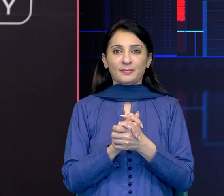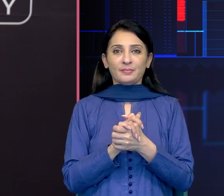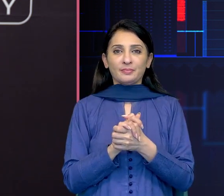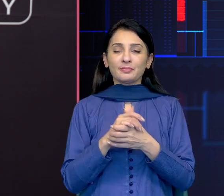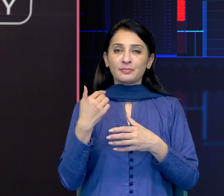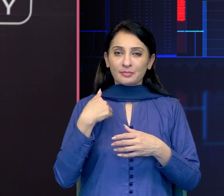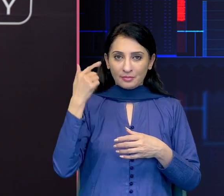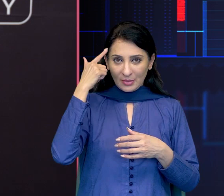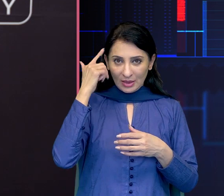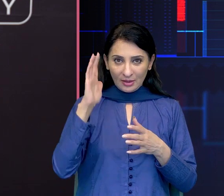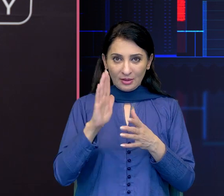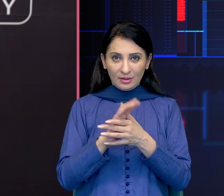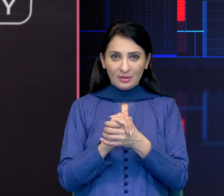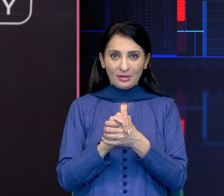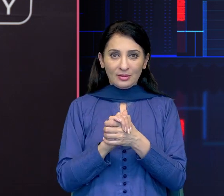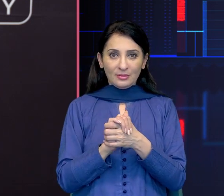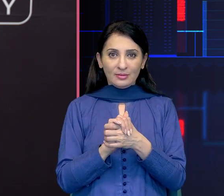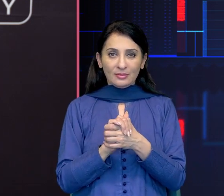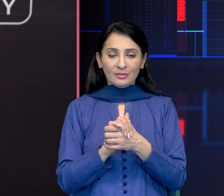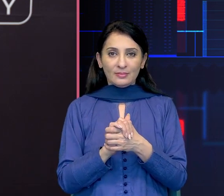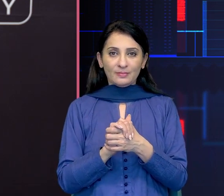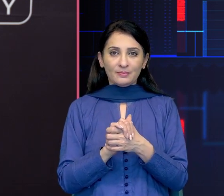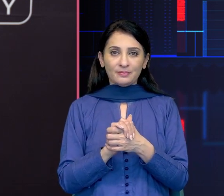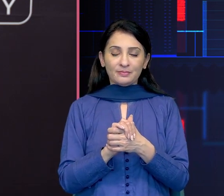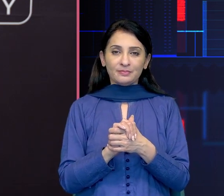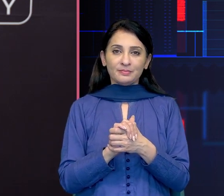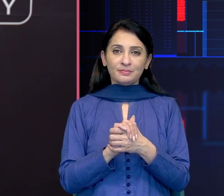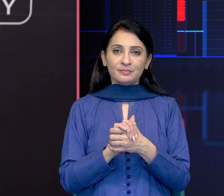bureaucratic hurdles. But